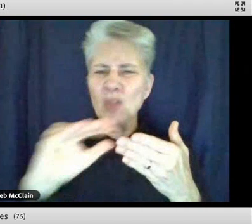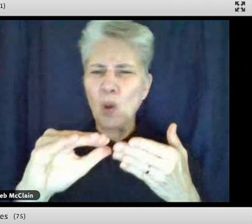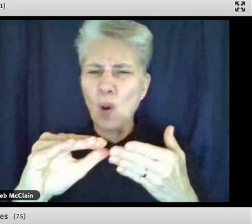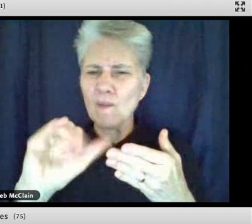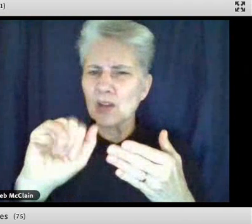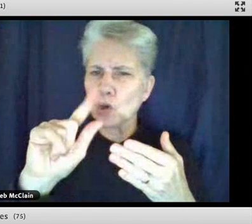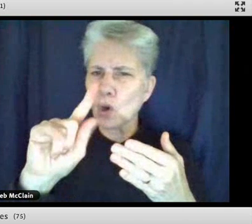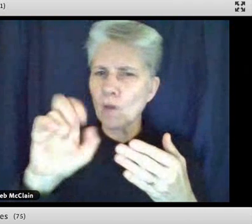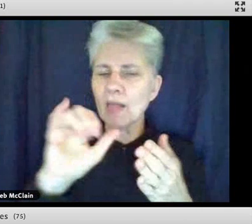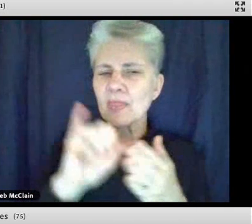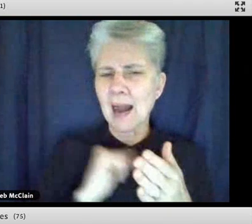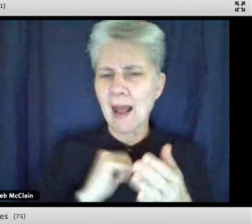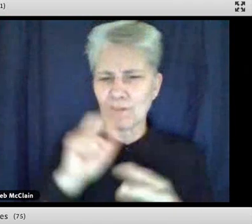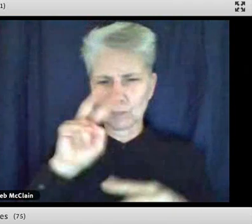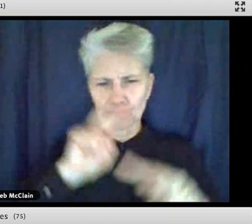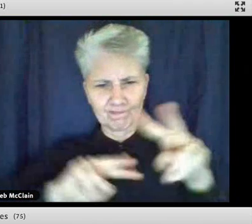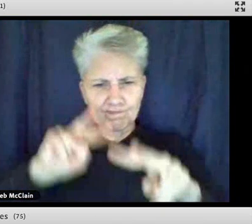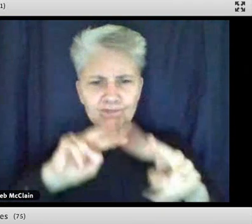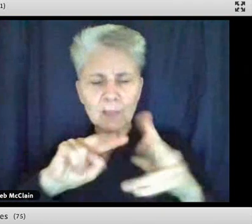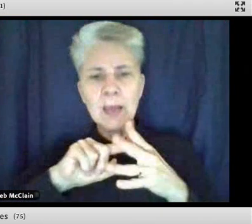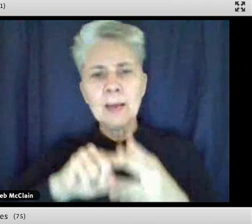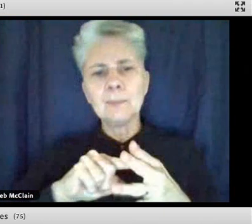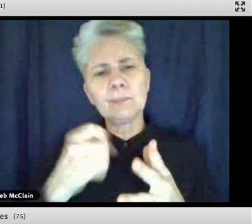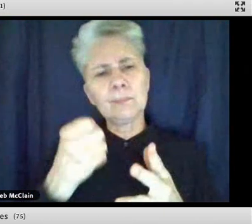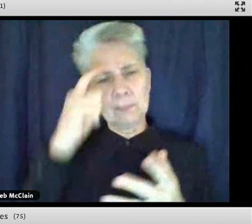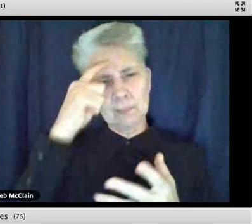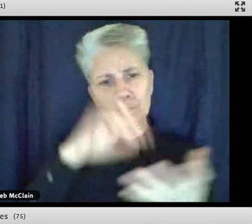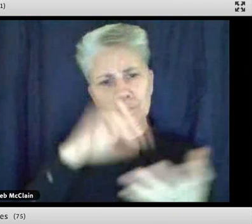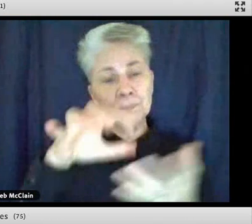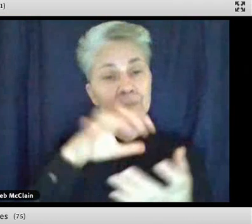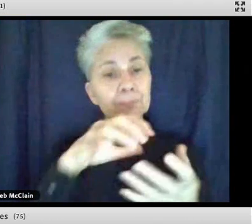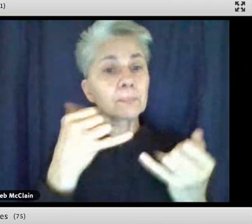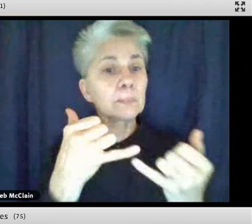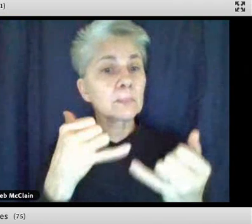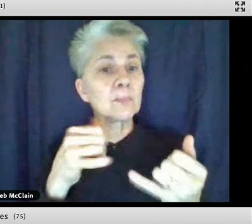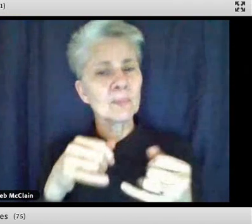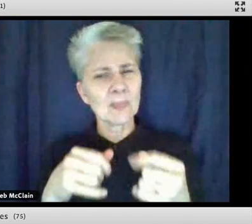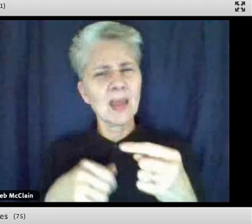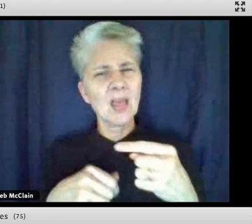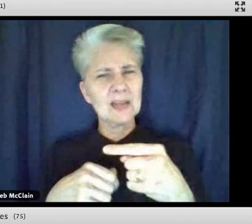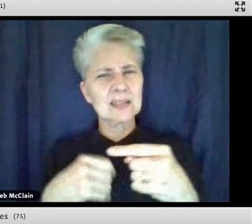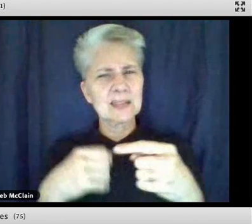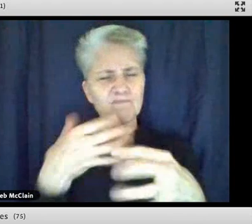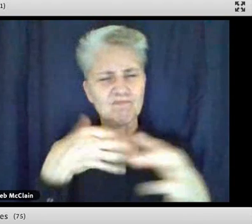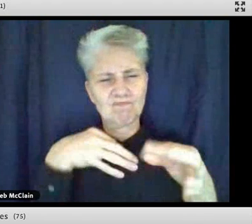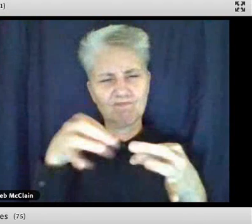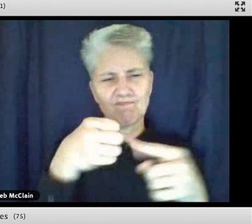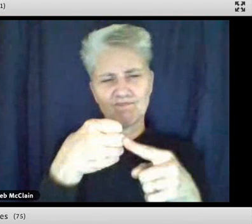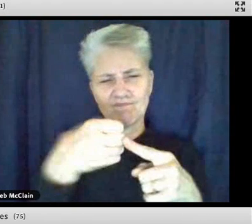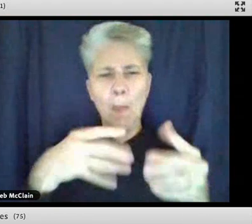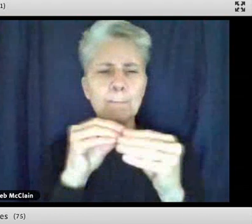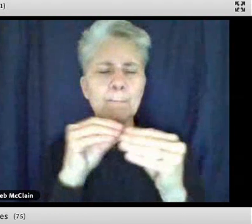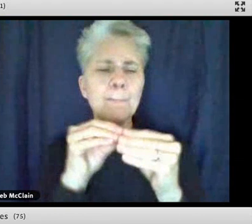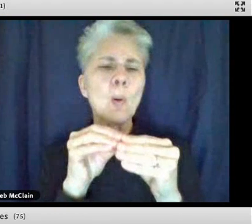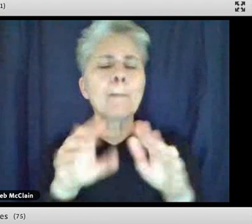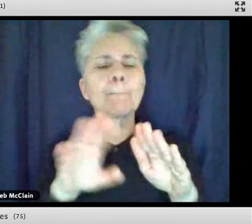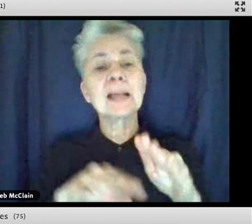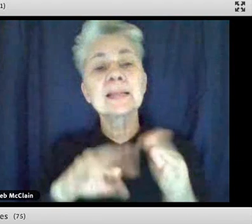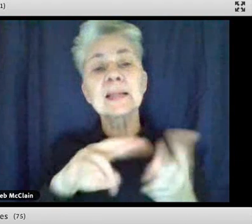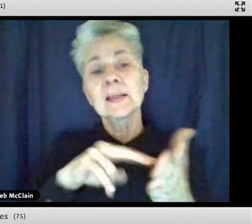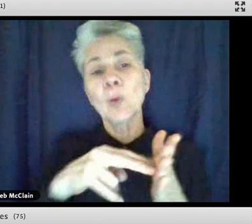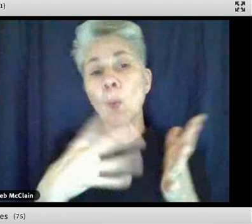is something that I looked at in the beginning, and I was a little bit confused by it, but this kind of breaks it down for you. Basically, what